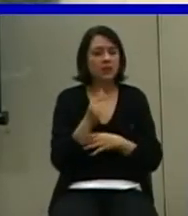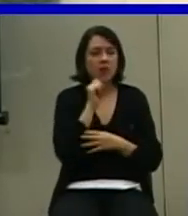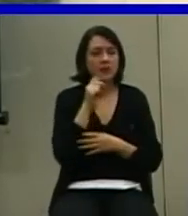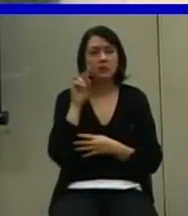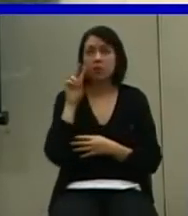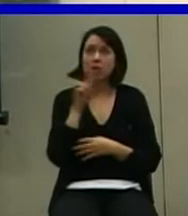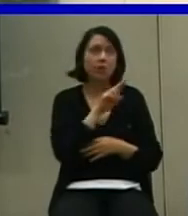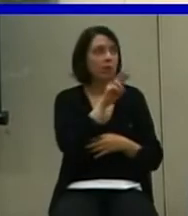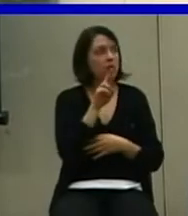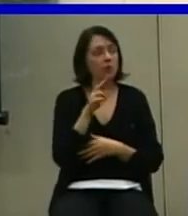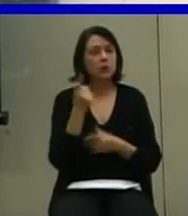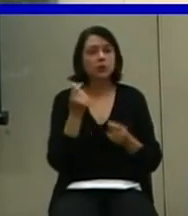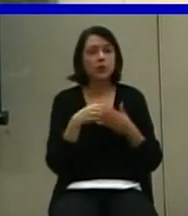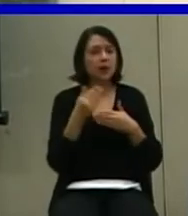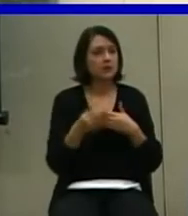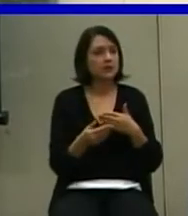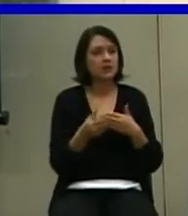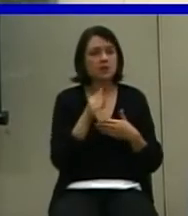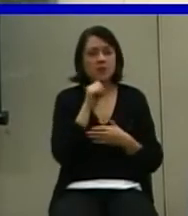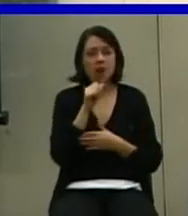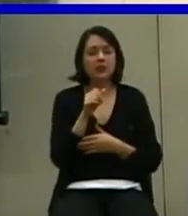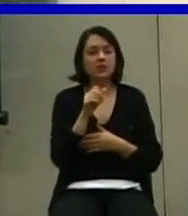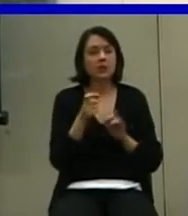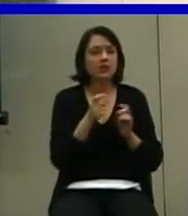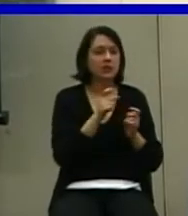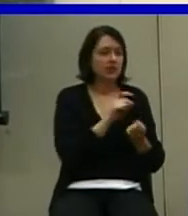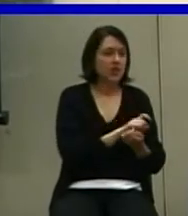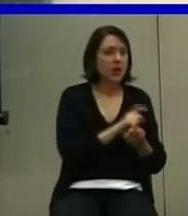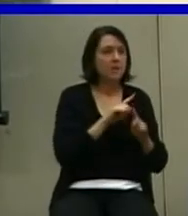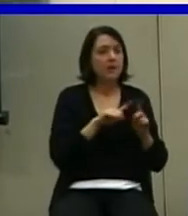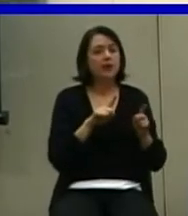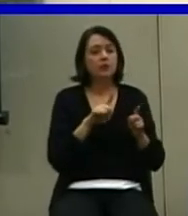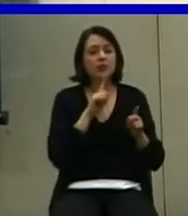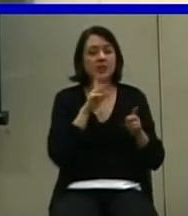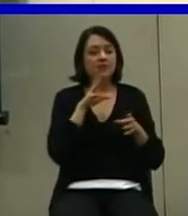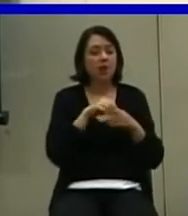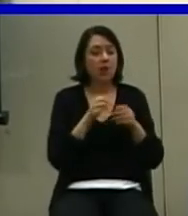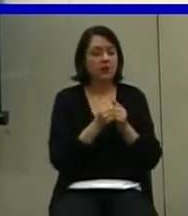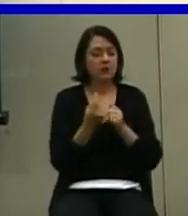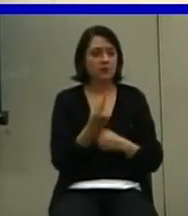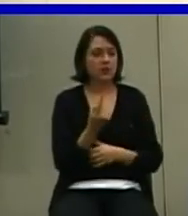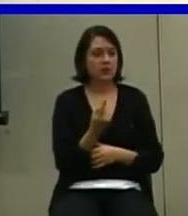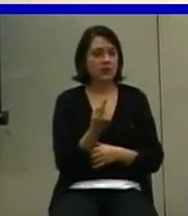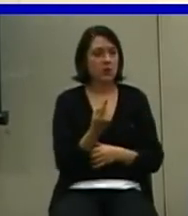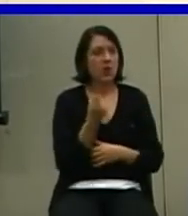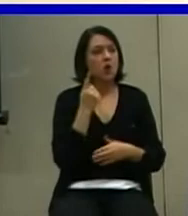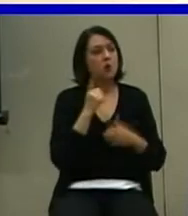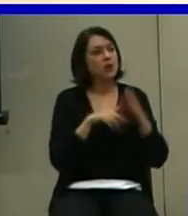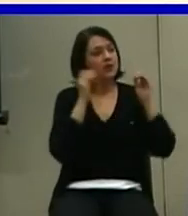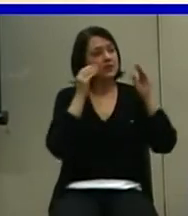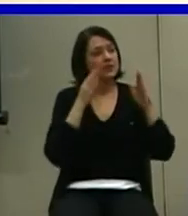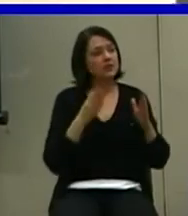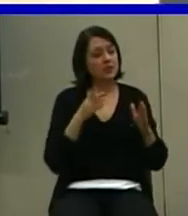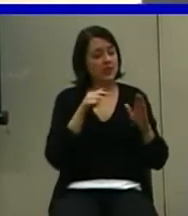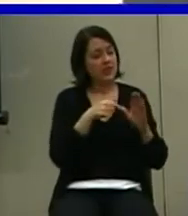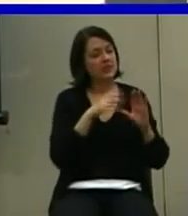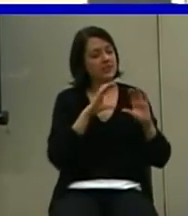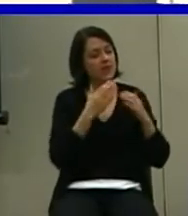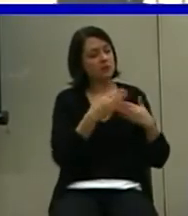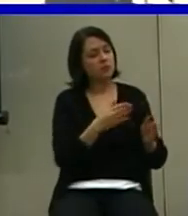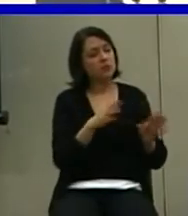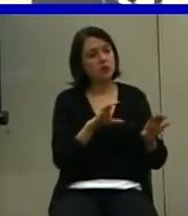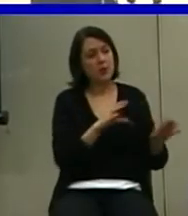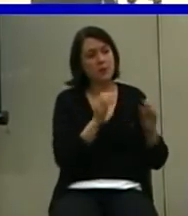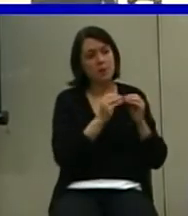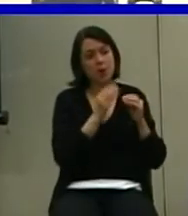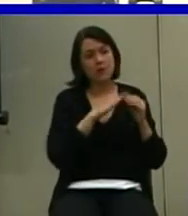around wondering what to do next, not transitioning, but engaged in something. what are the teachers in these classrooms